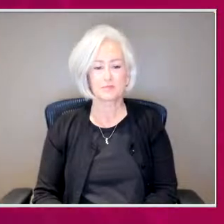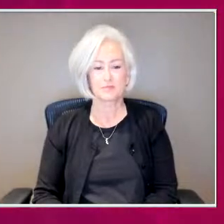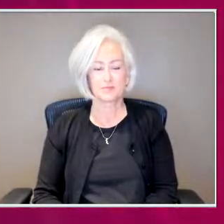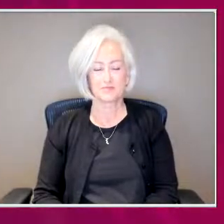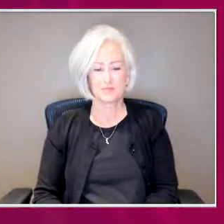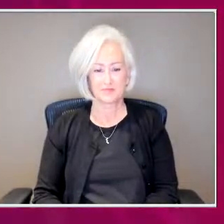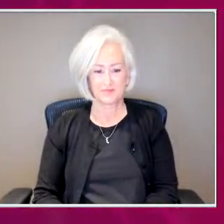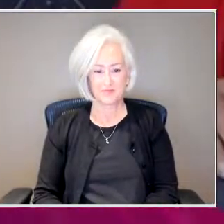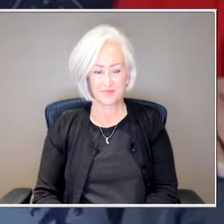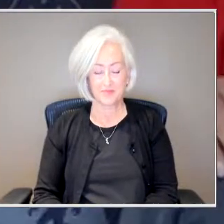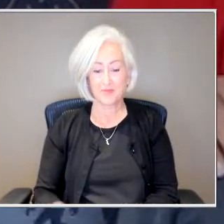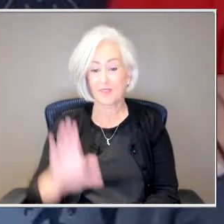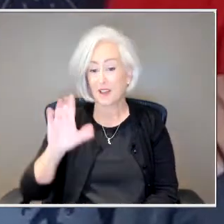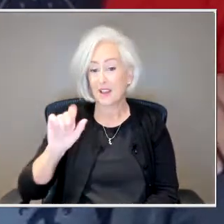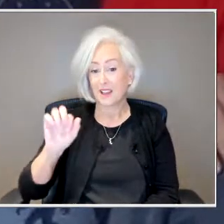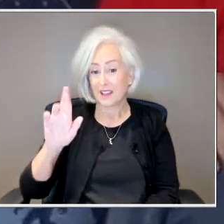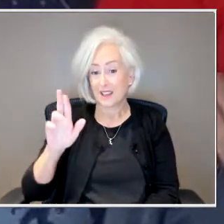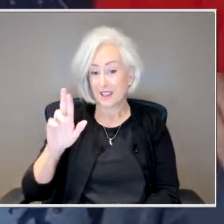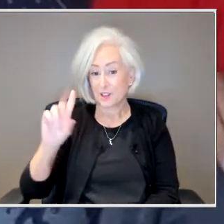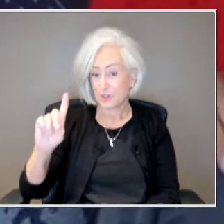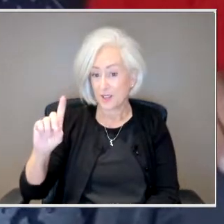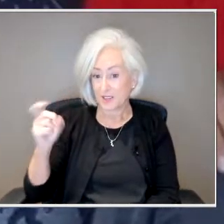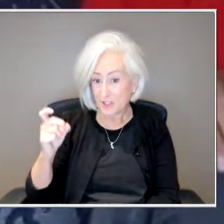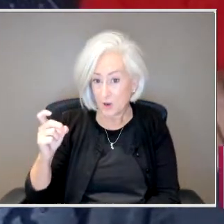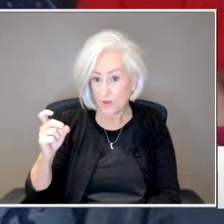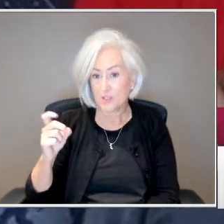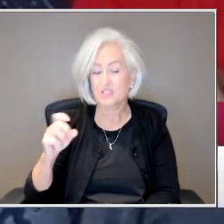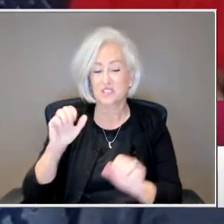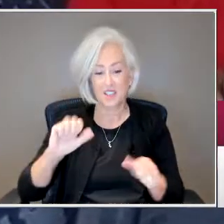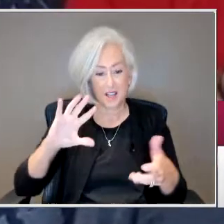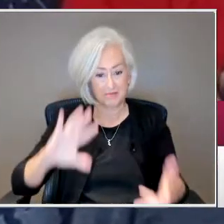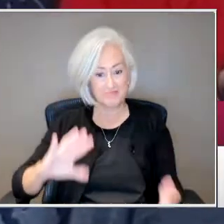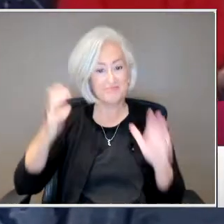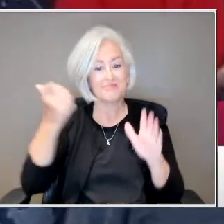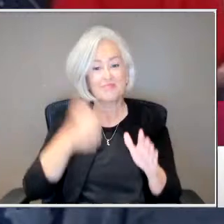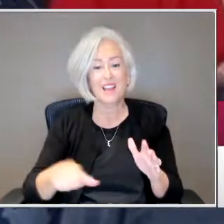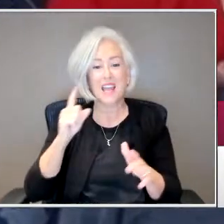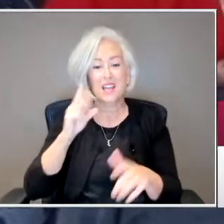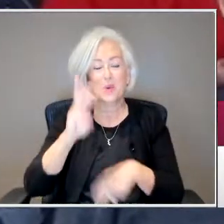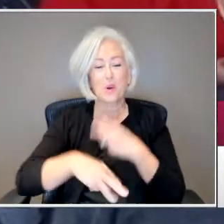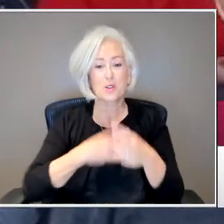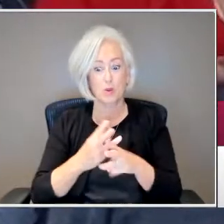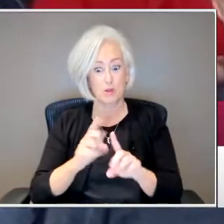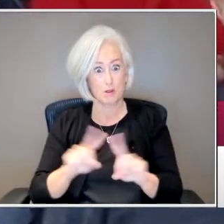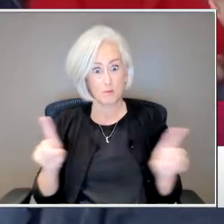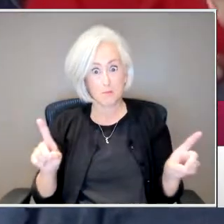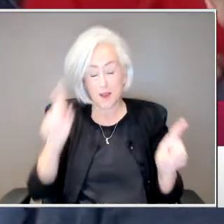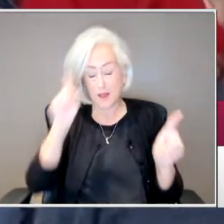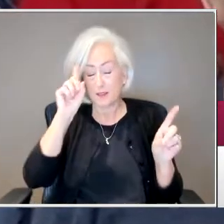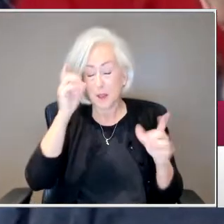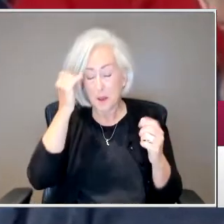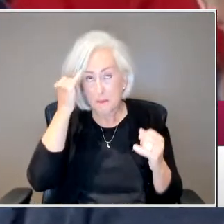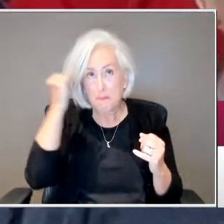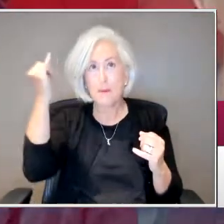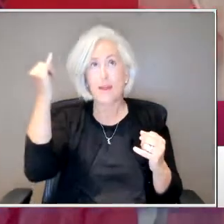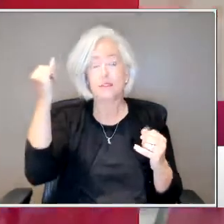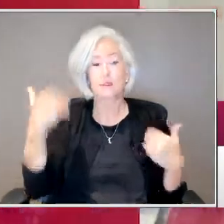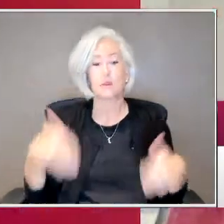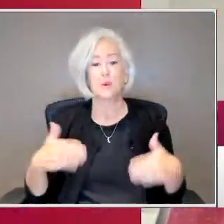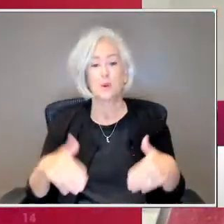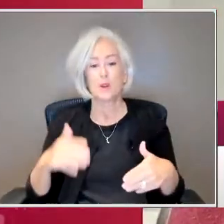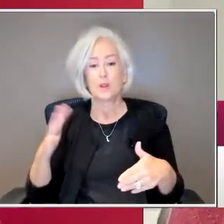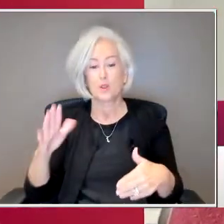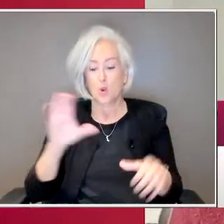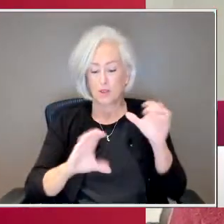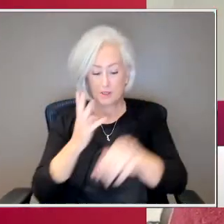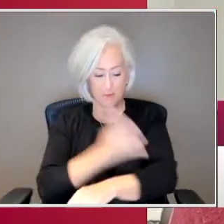cancer diagnosis is enough to rock anyone's world. Now imagine this. You find out your chemotherapy drugs weakened your heart. The